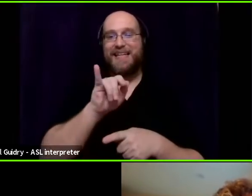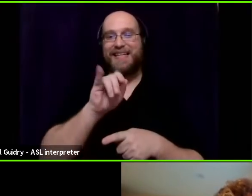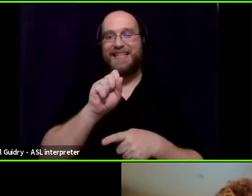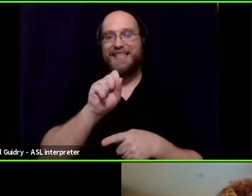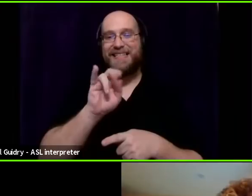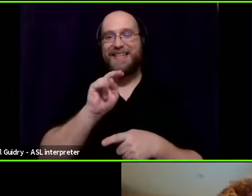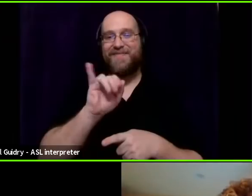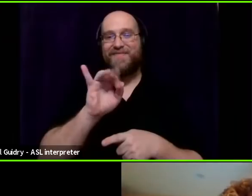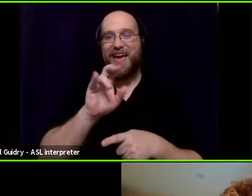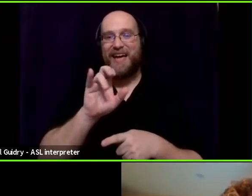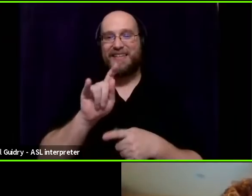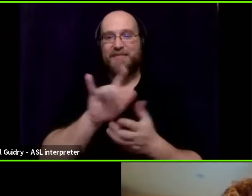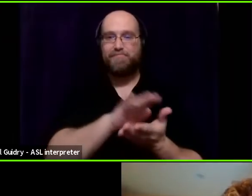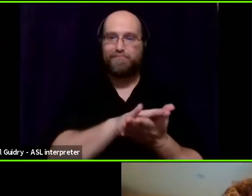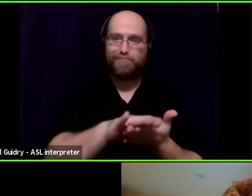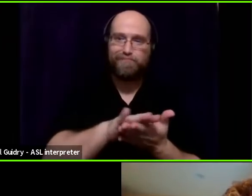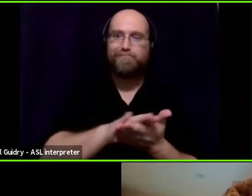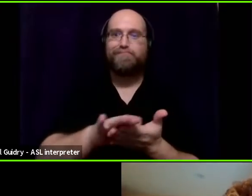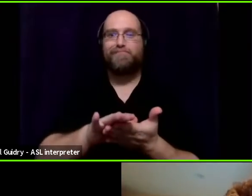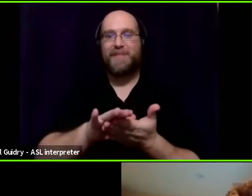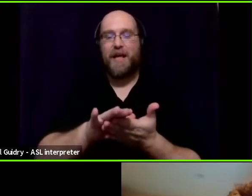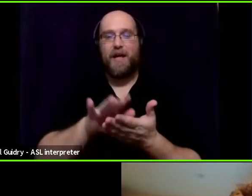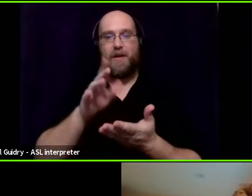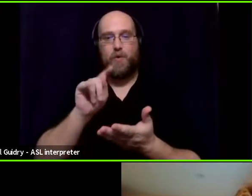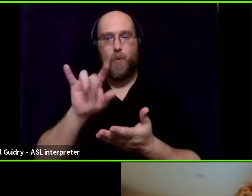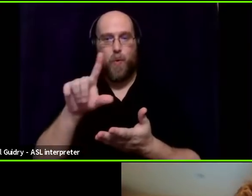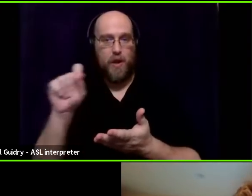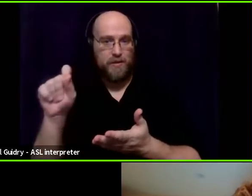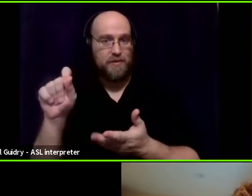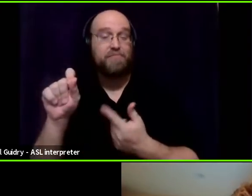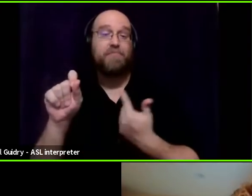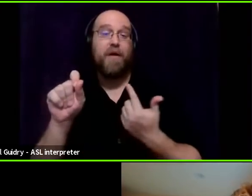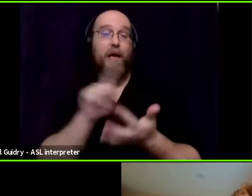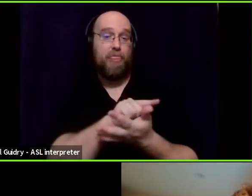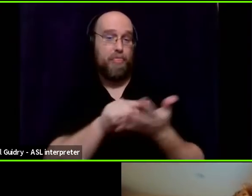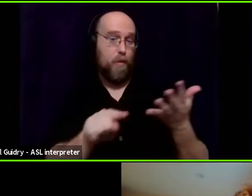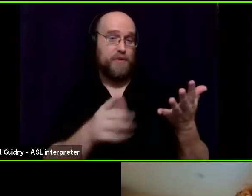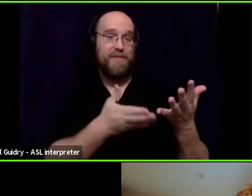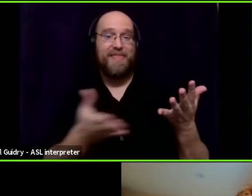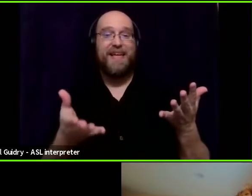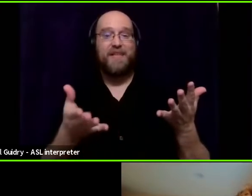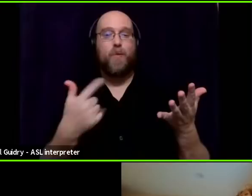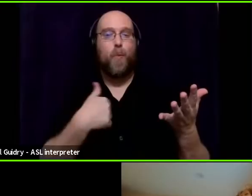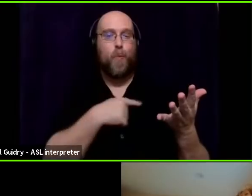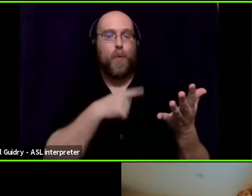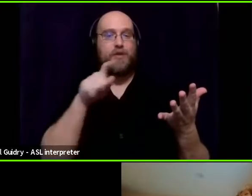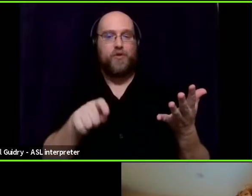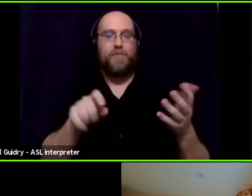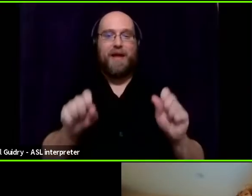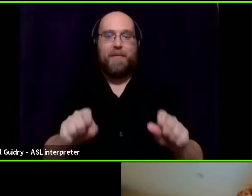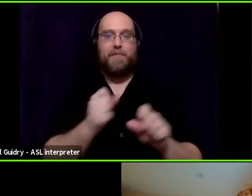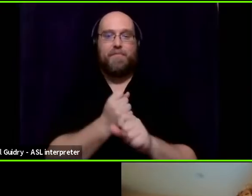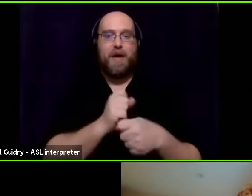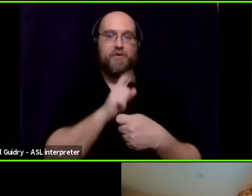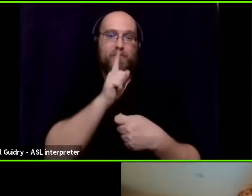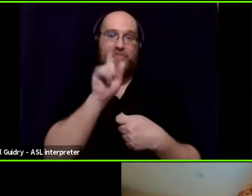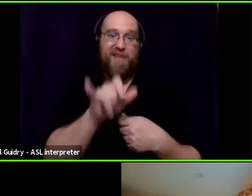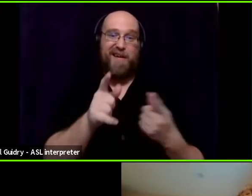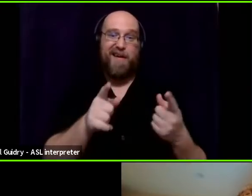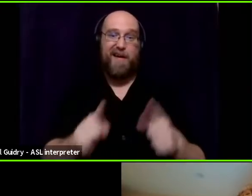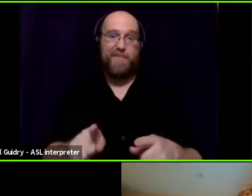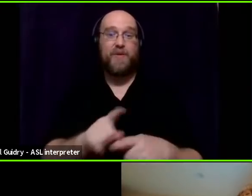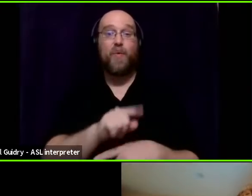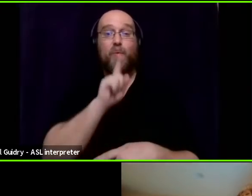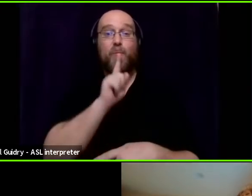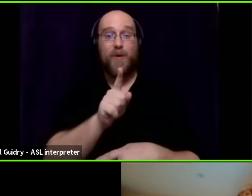sanitizing tools, those are things that we should be able to make sure happen. And I think that it's up to